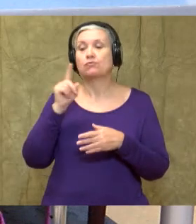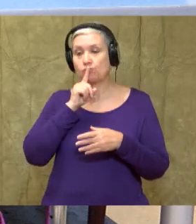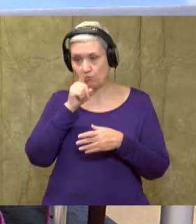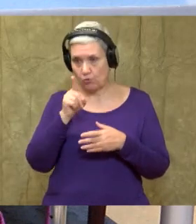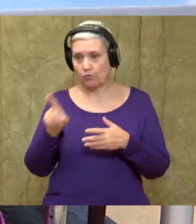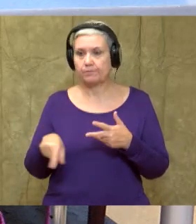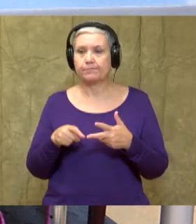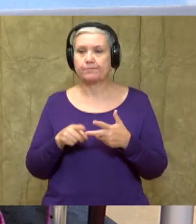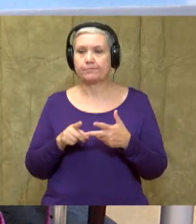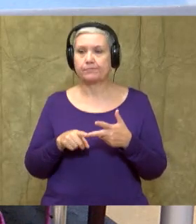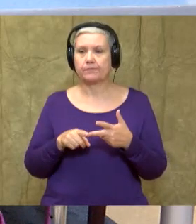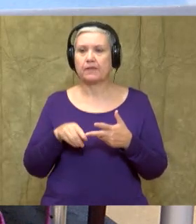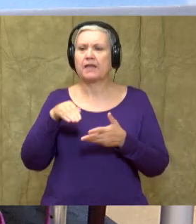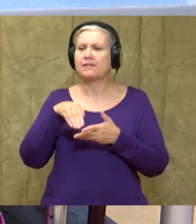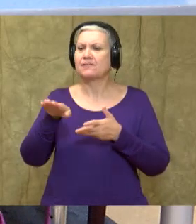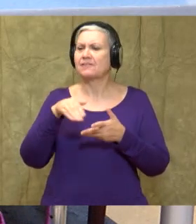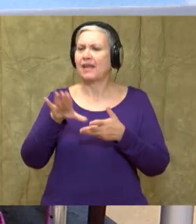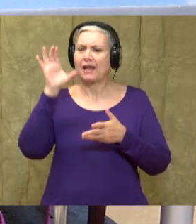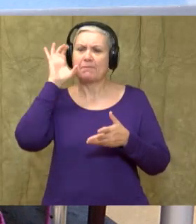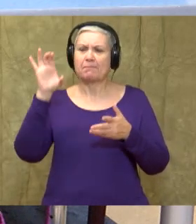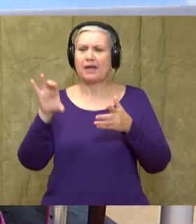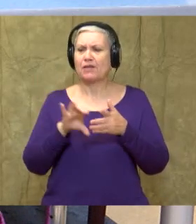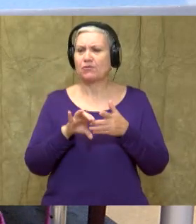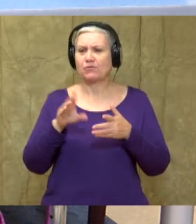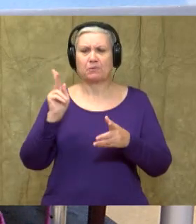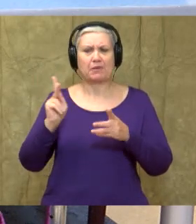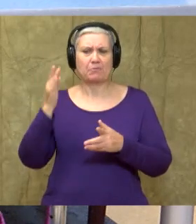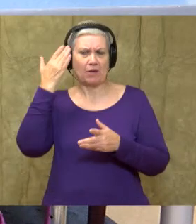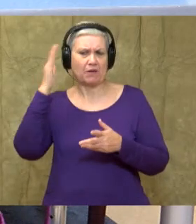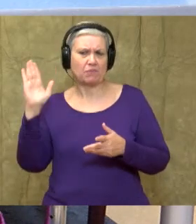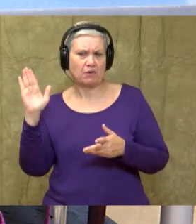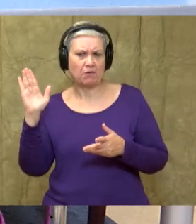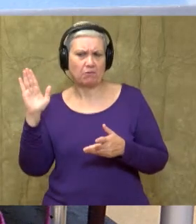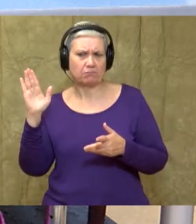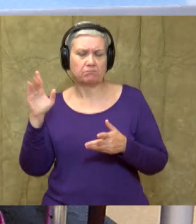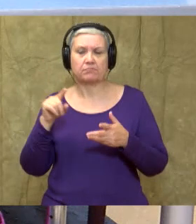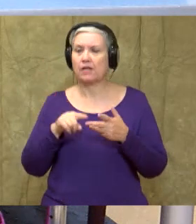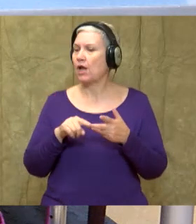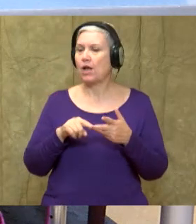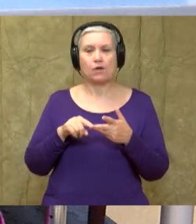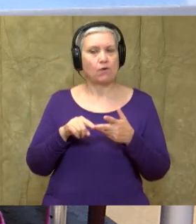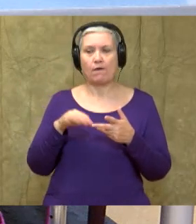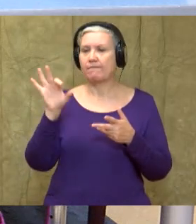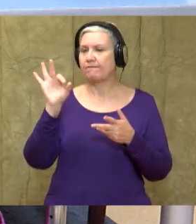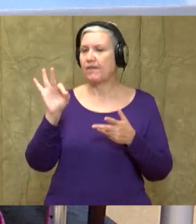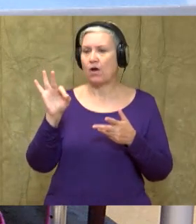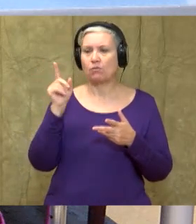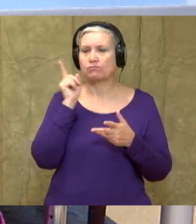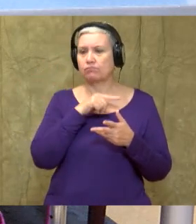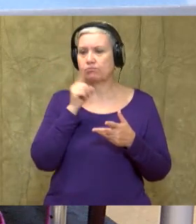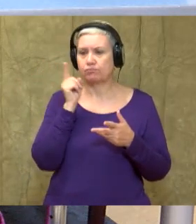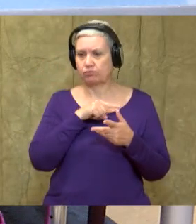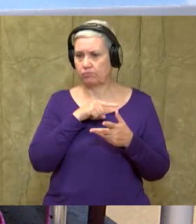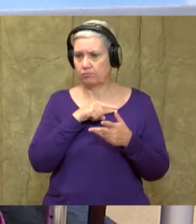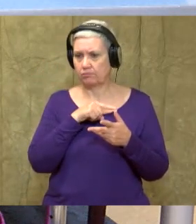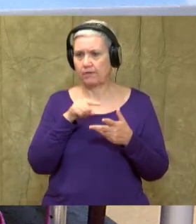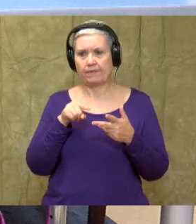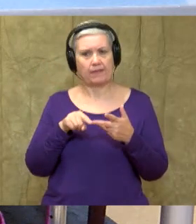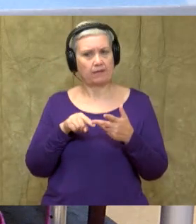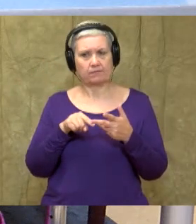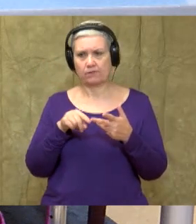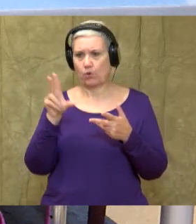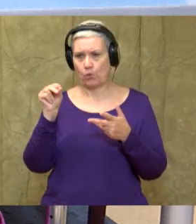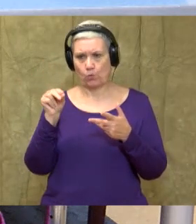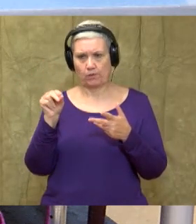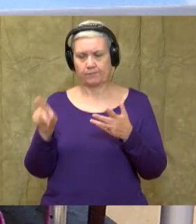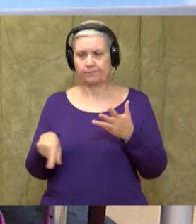3, it's okay to send pictures to strangers and accept pictures from strangers online. That is definitely false. That is a safety precaution.